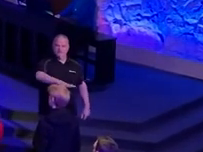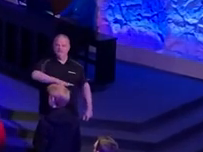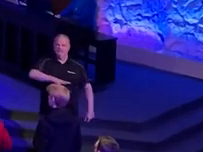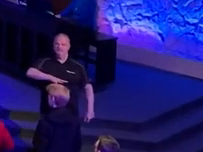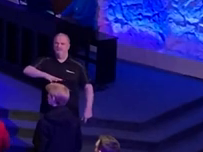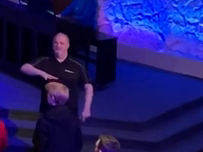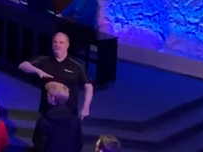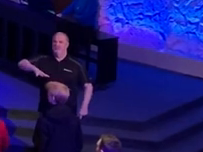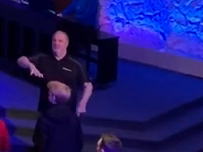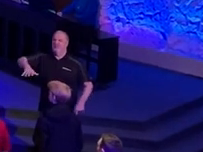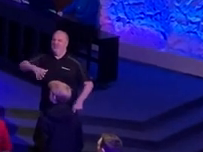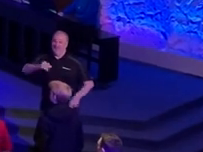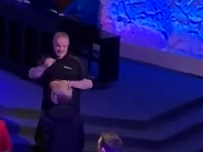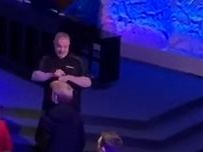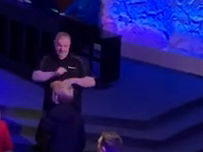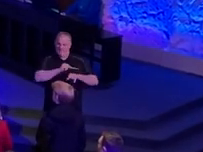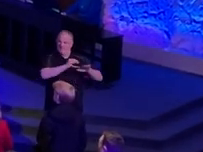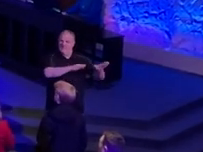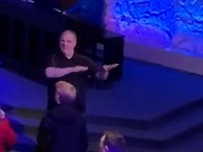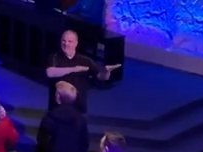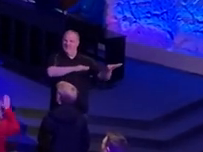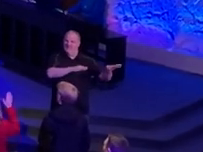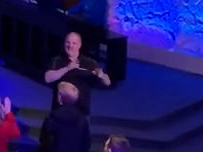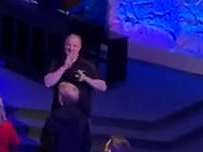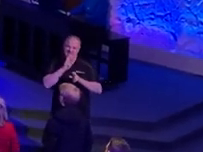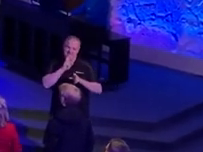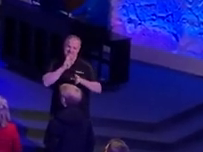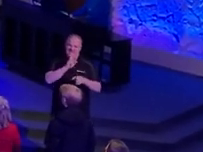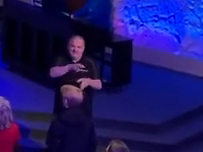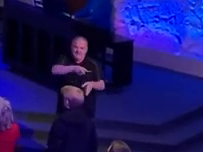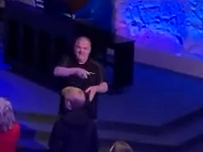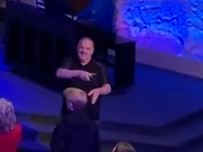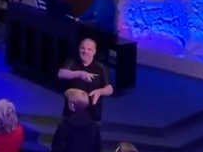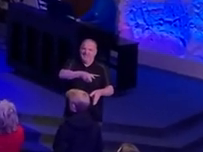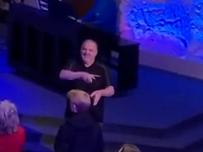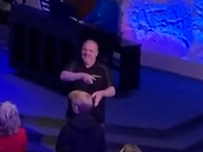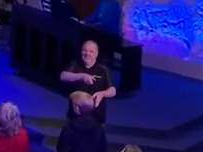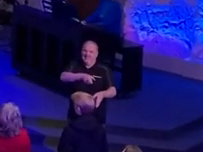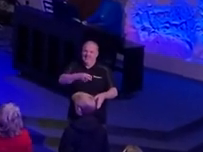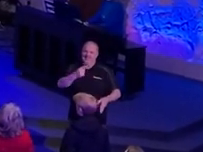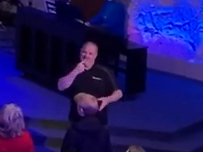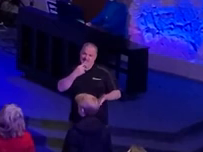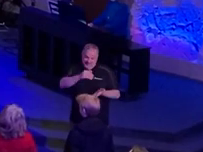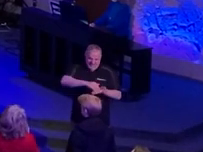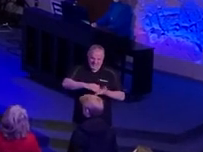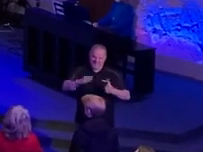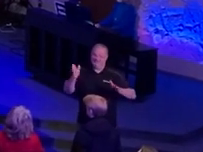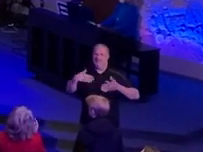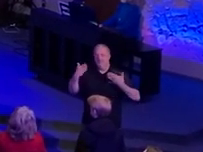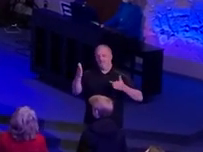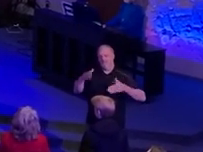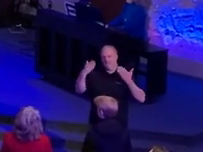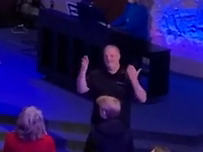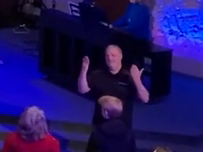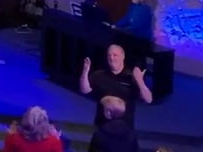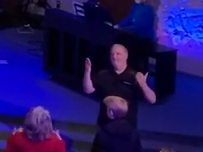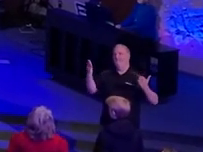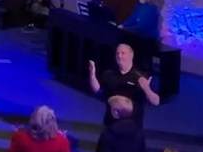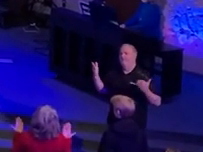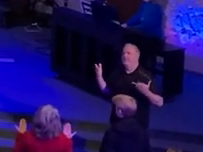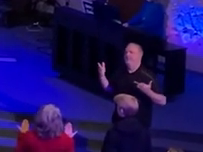the plains, and the mountains in reply, echoing their